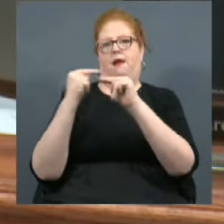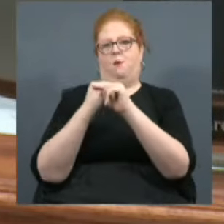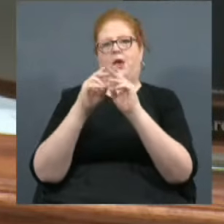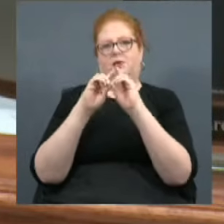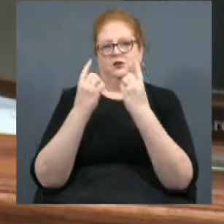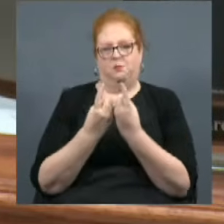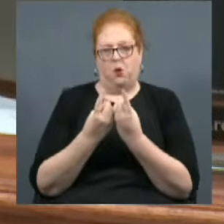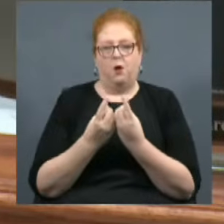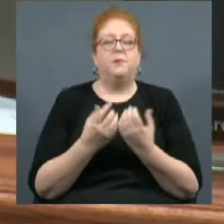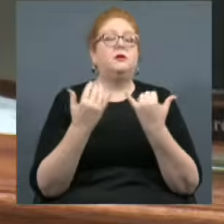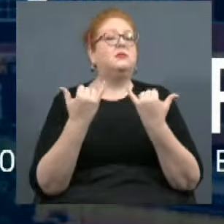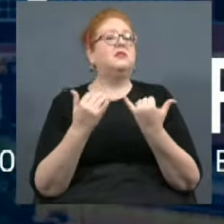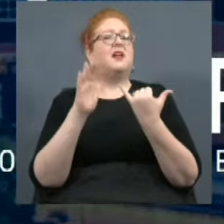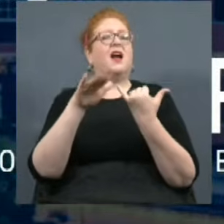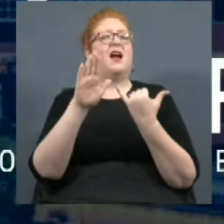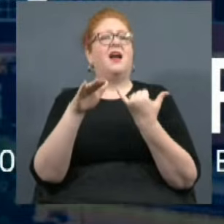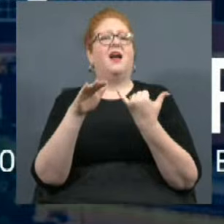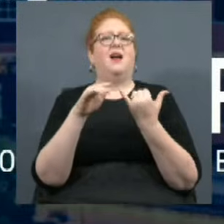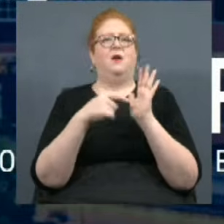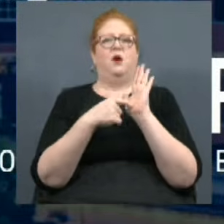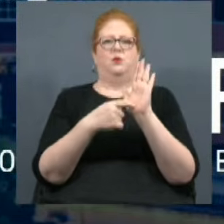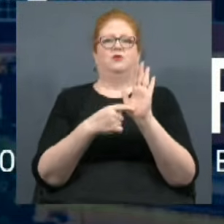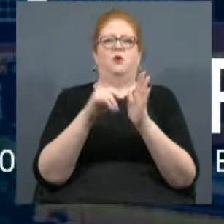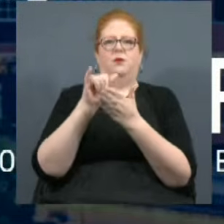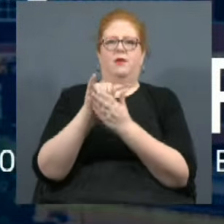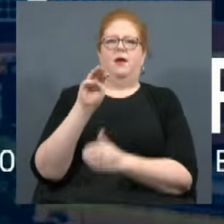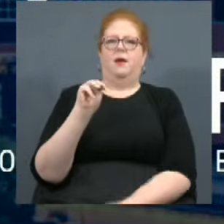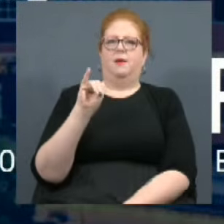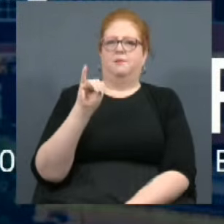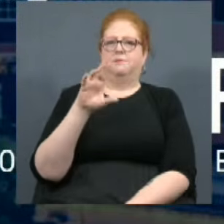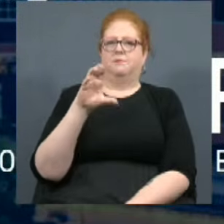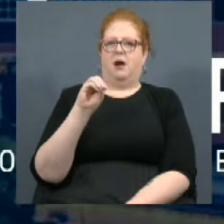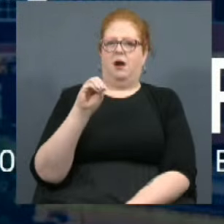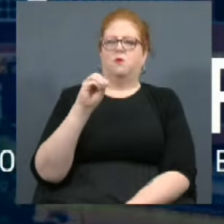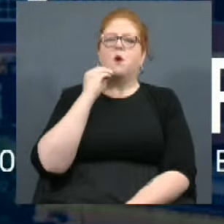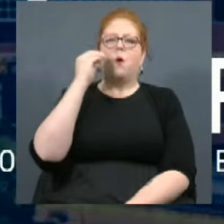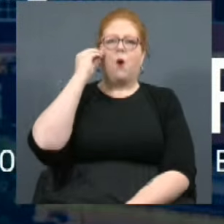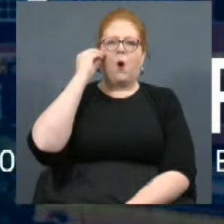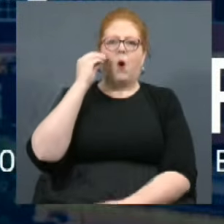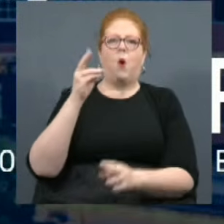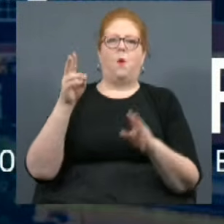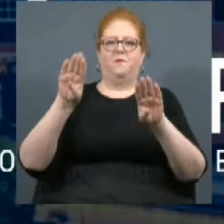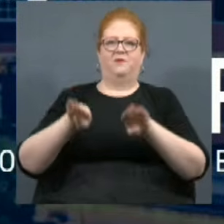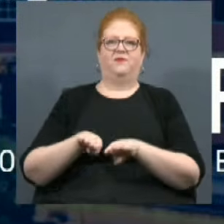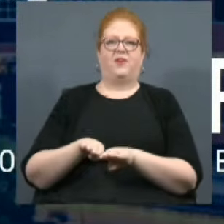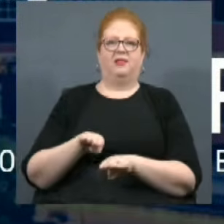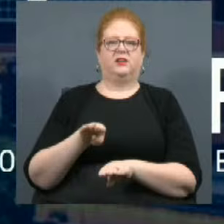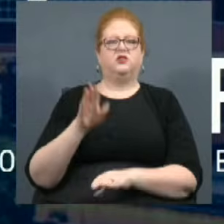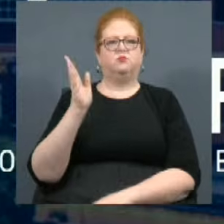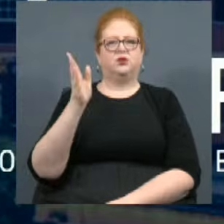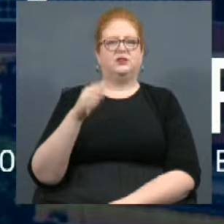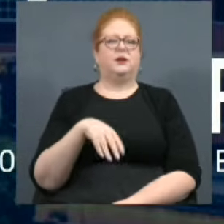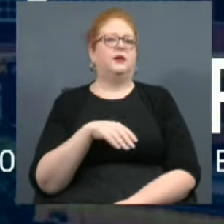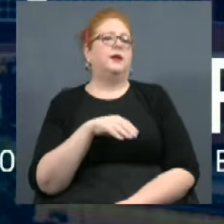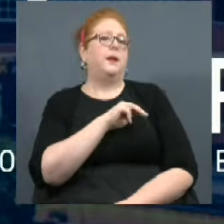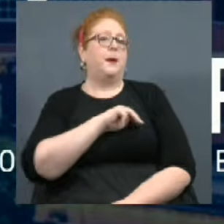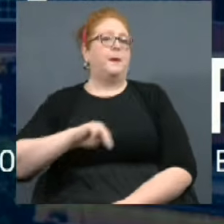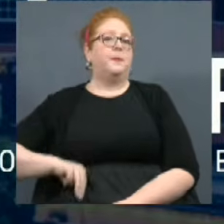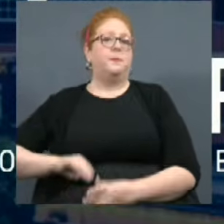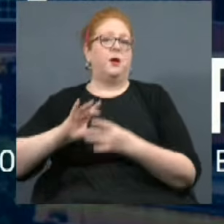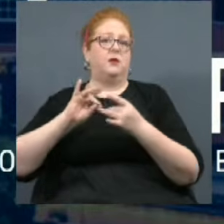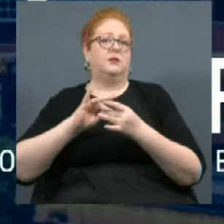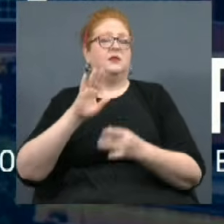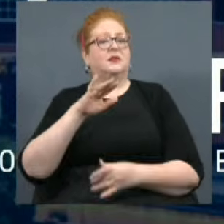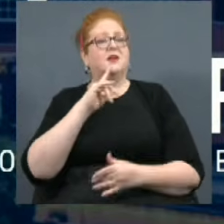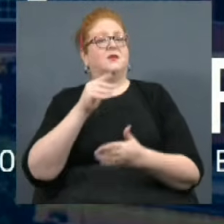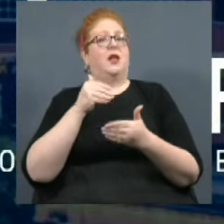Let's go to the actual micro home village presentation. I think it's good to share is that you're now basically almost complete with the